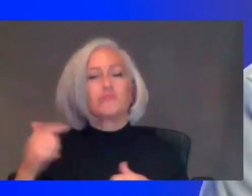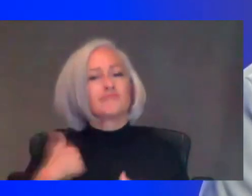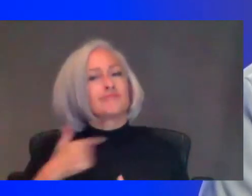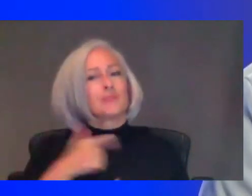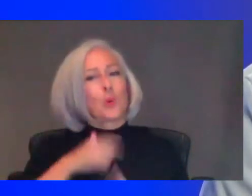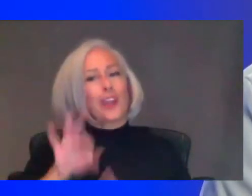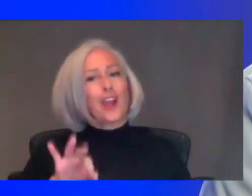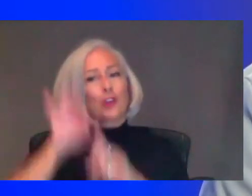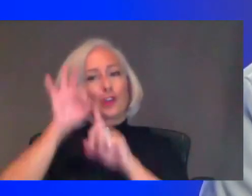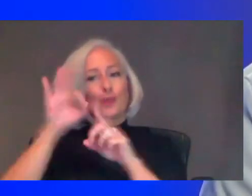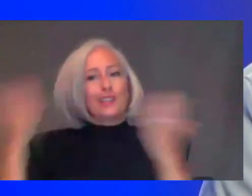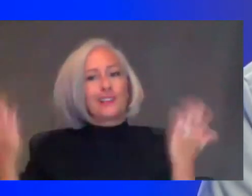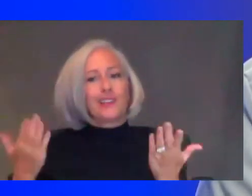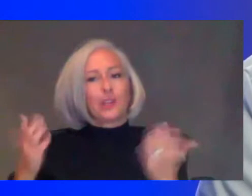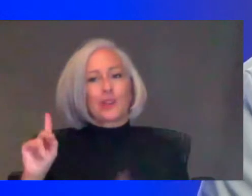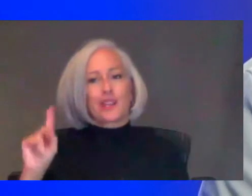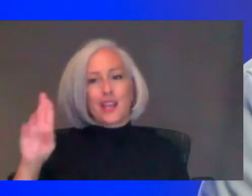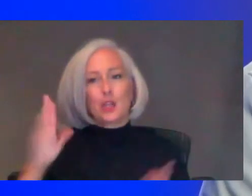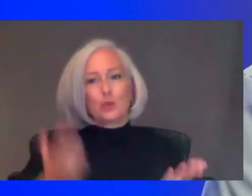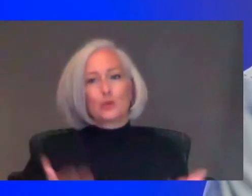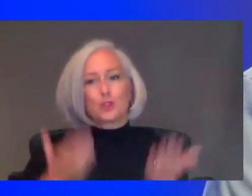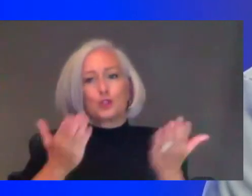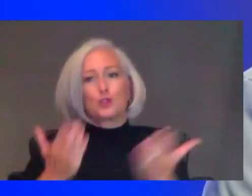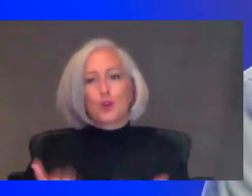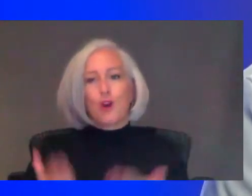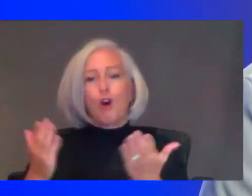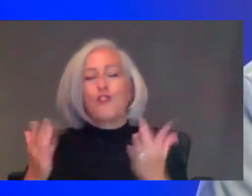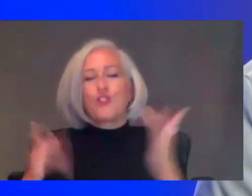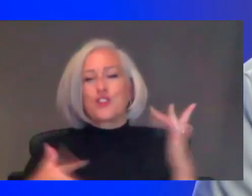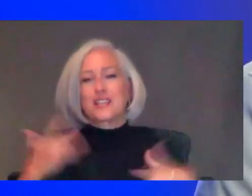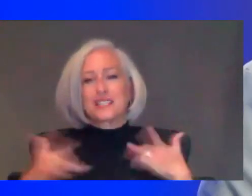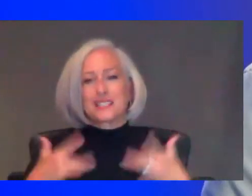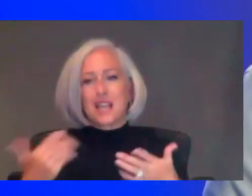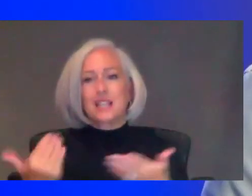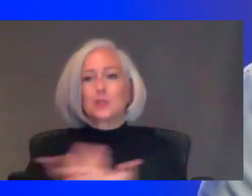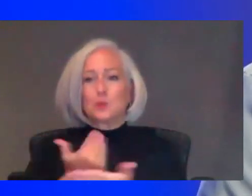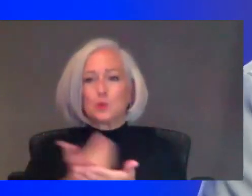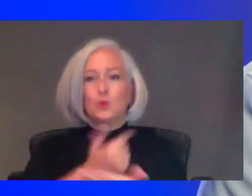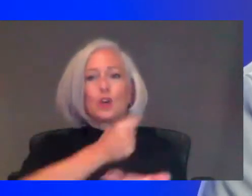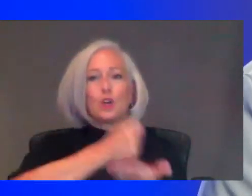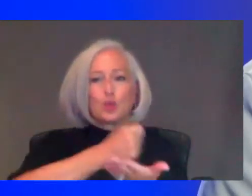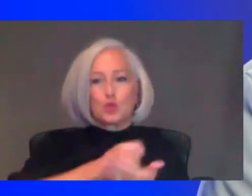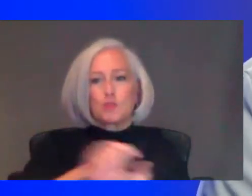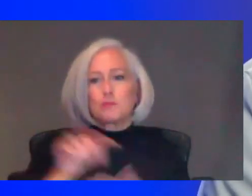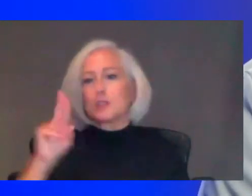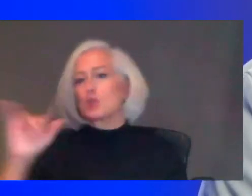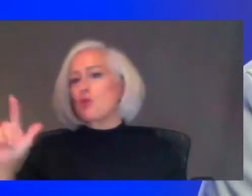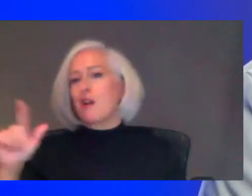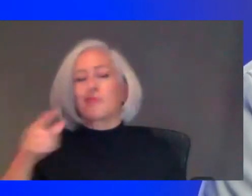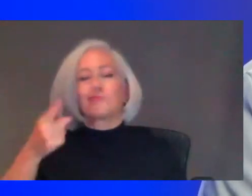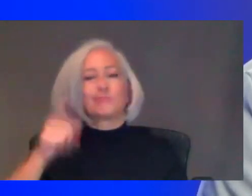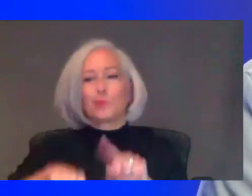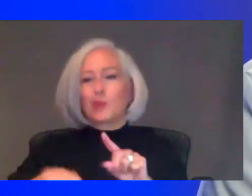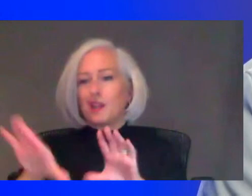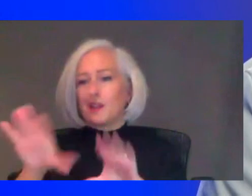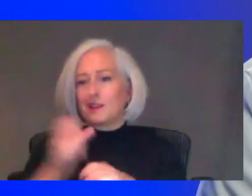know? I would just again say that participation in a trial